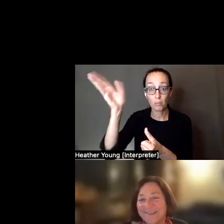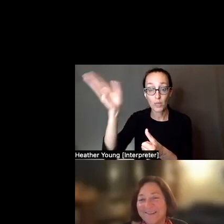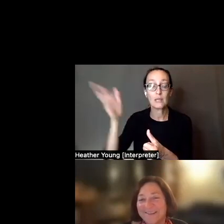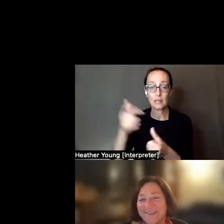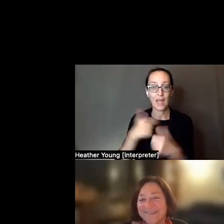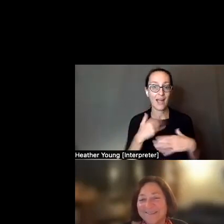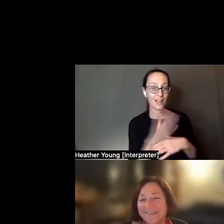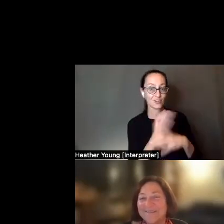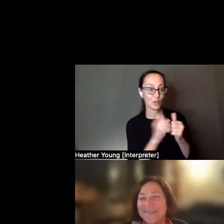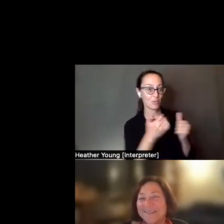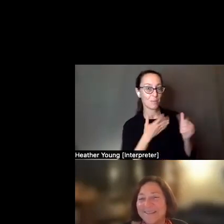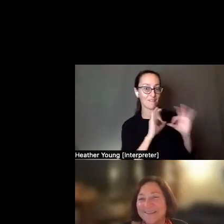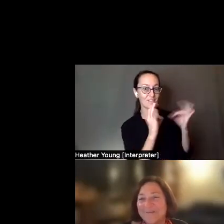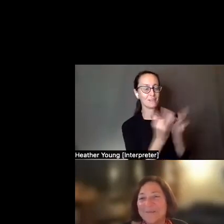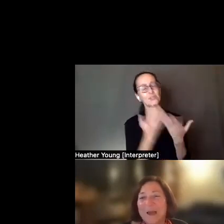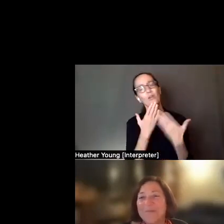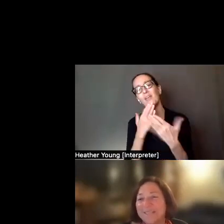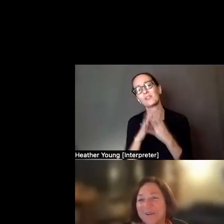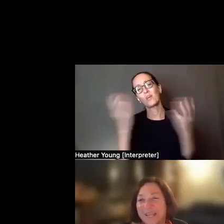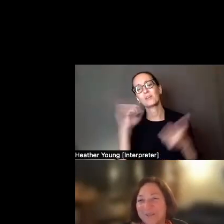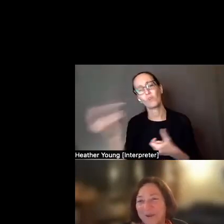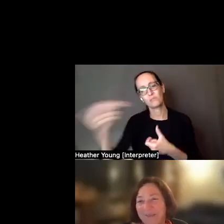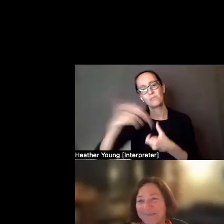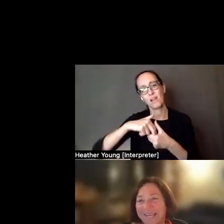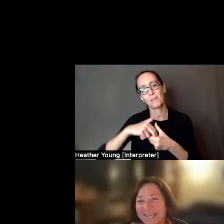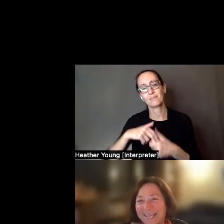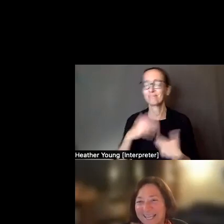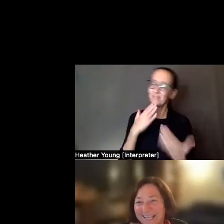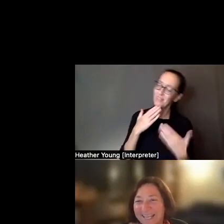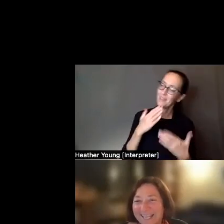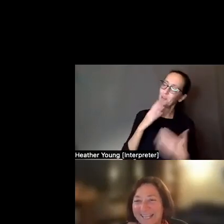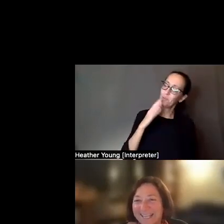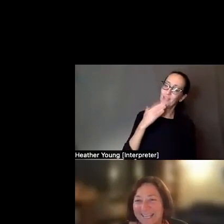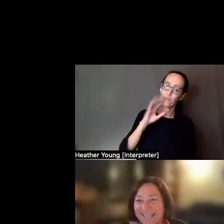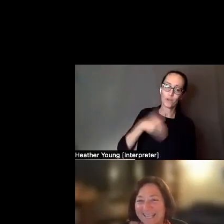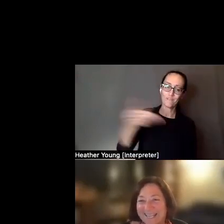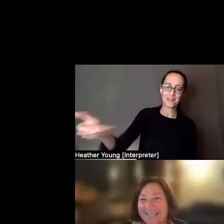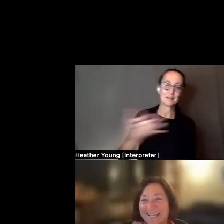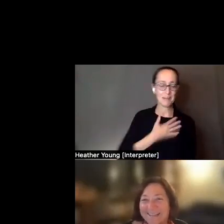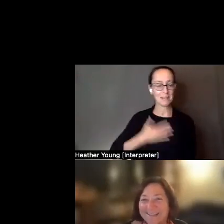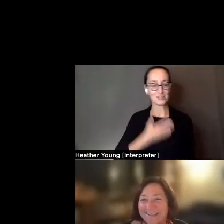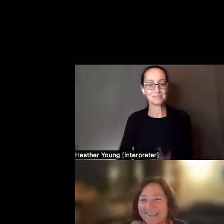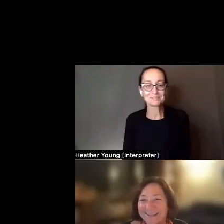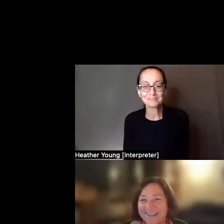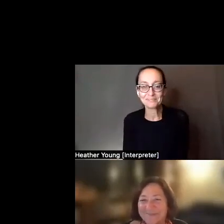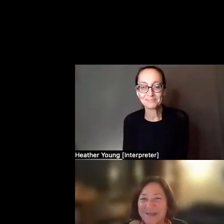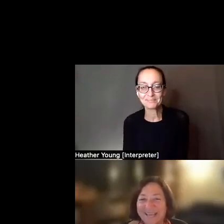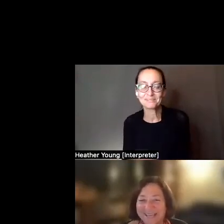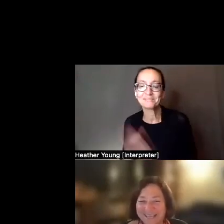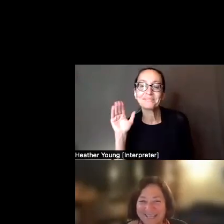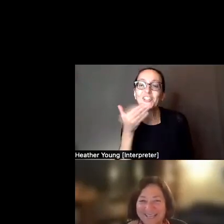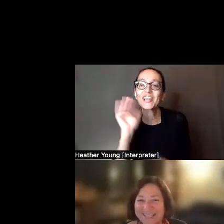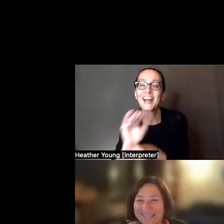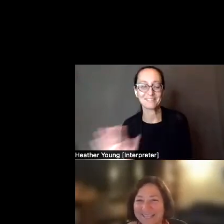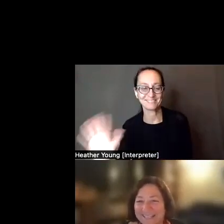coming. And it was my pleasure. Thank you for having me. okay, good night. Bye-bye.